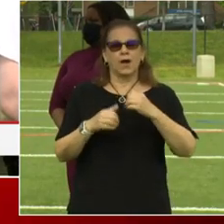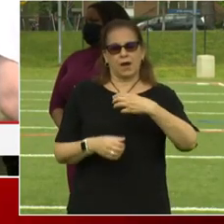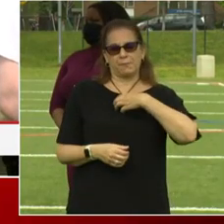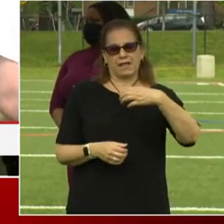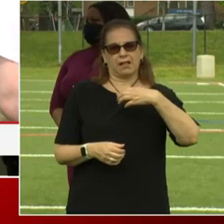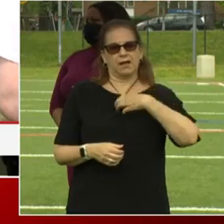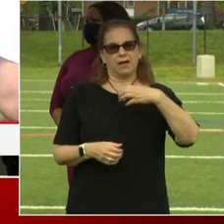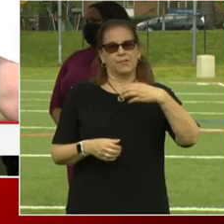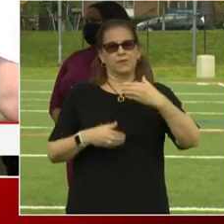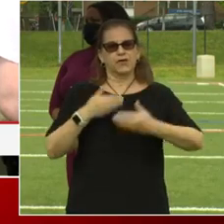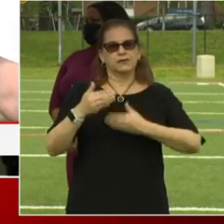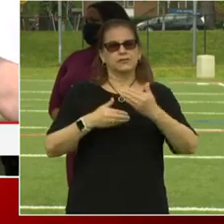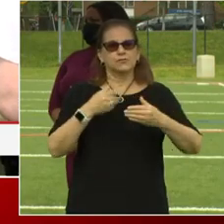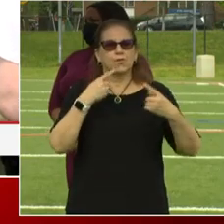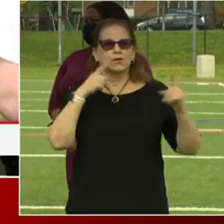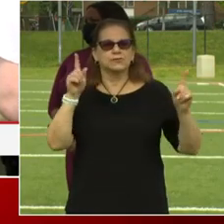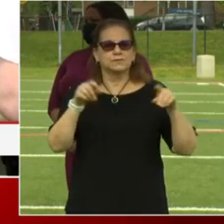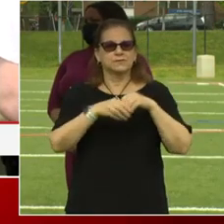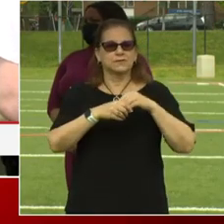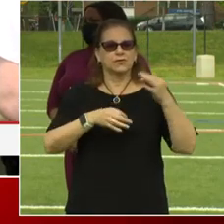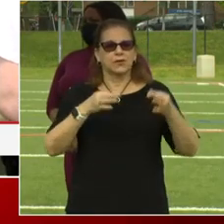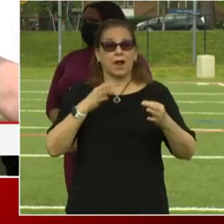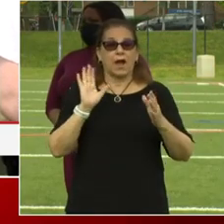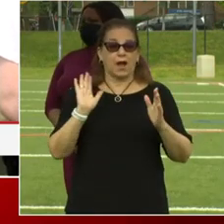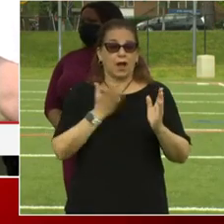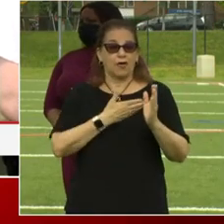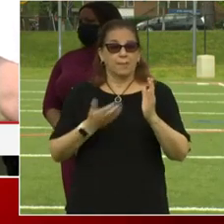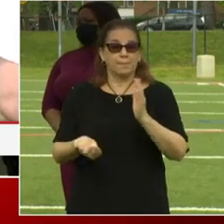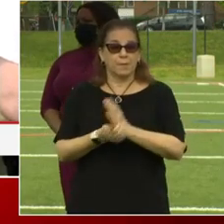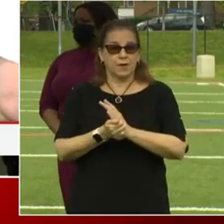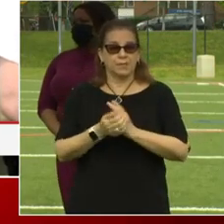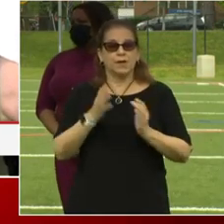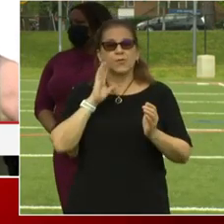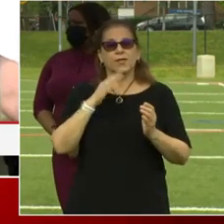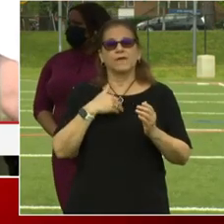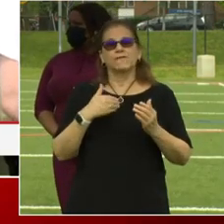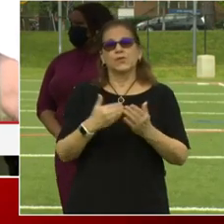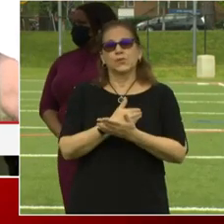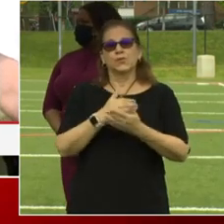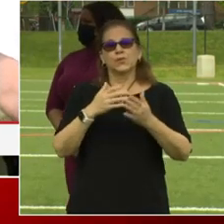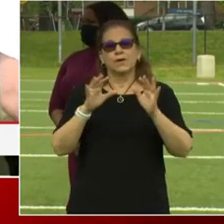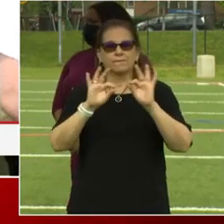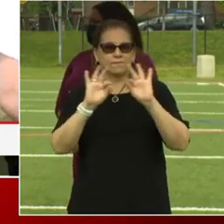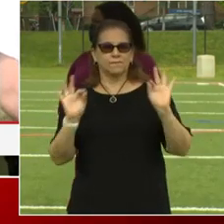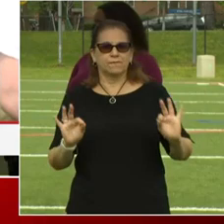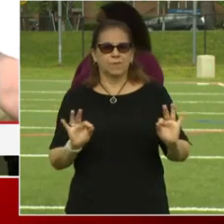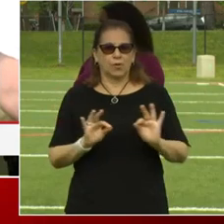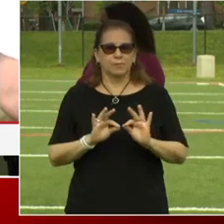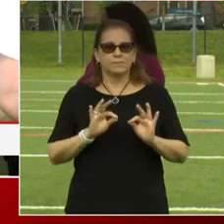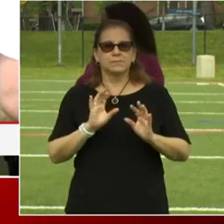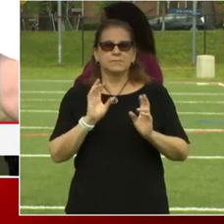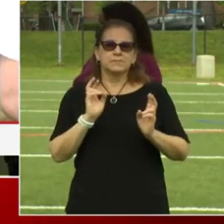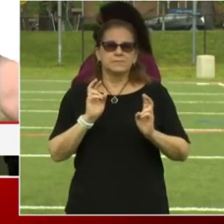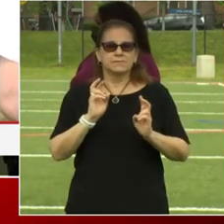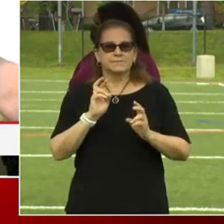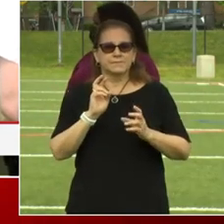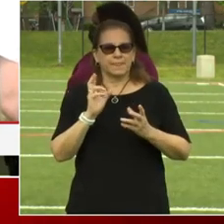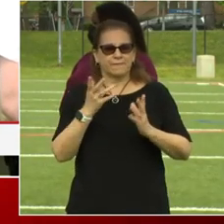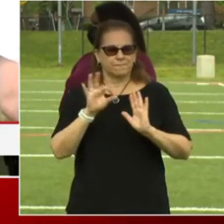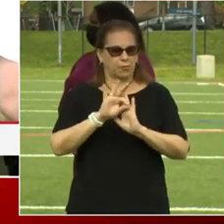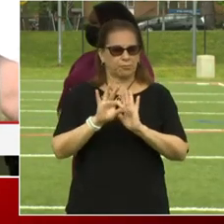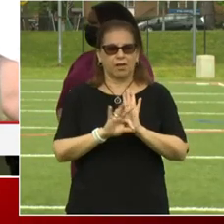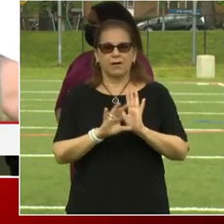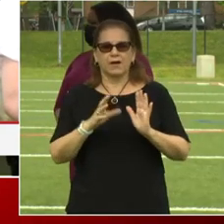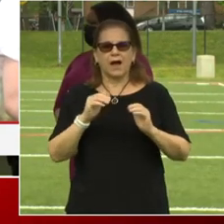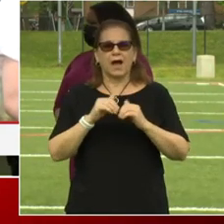both the framework a couple years ago and the amendments we have before us now, have tried to address some of these conflicts and make it clear to the Zoning